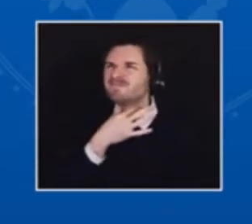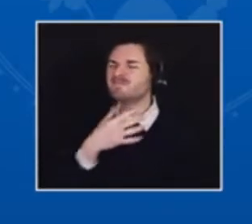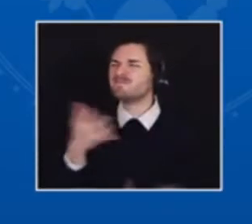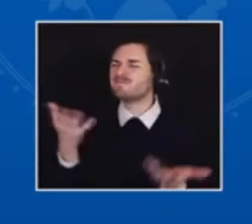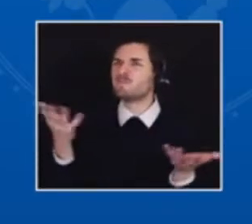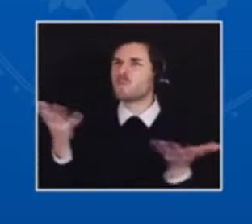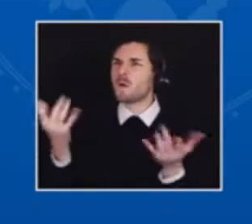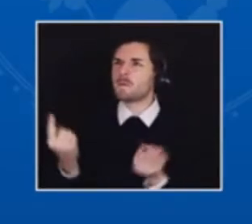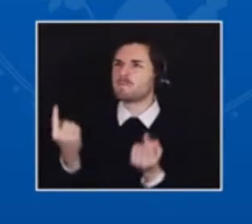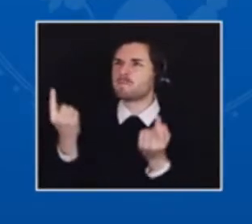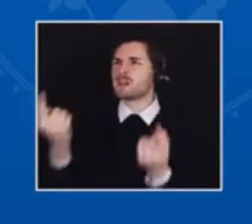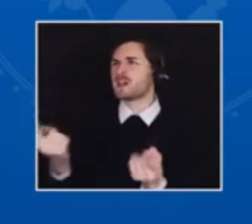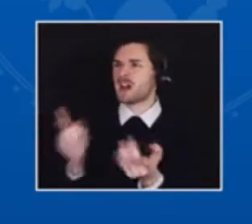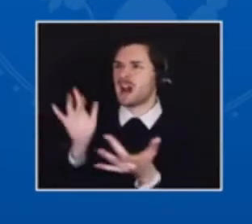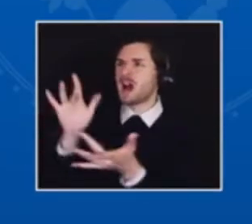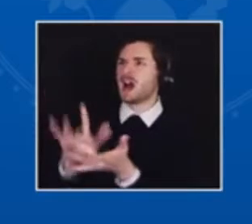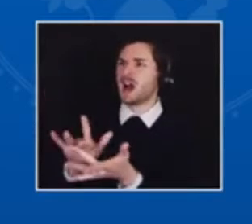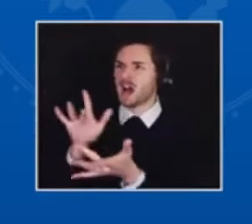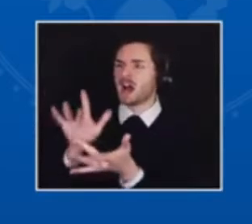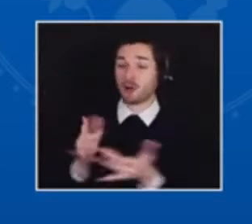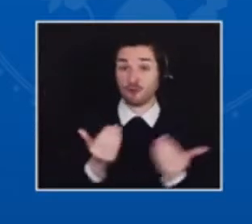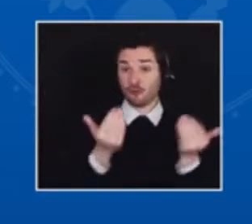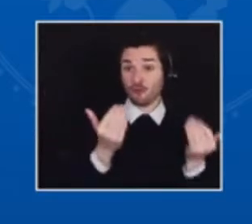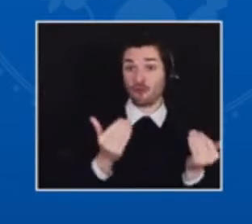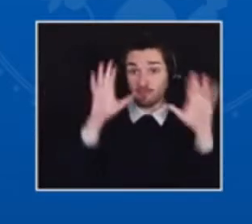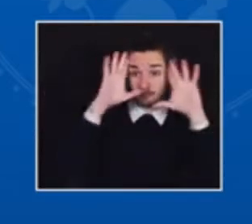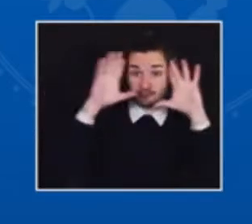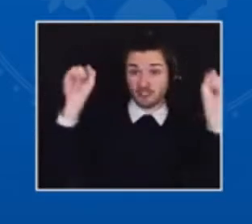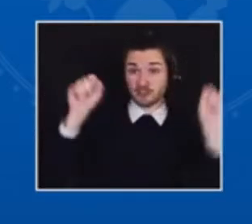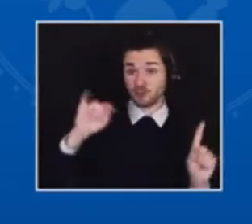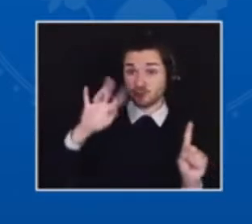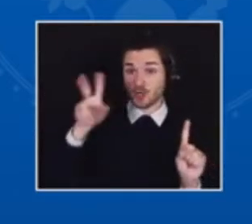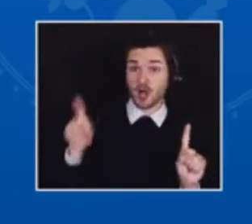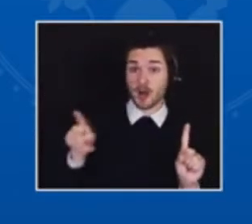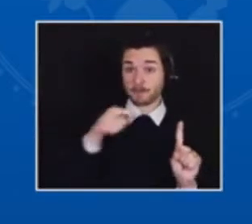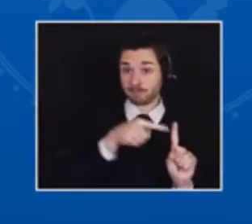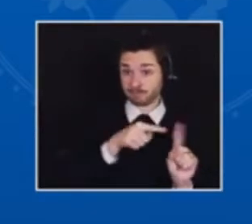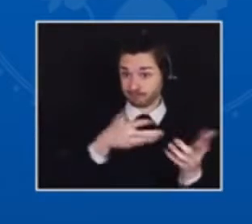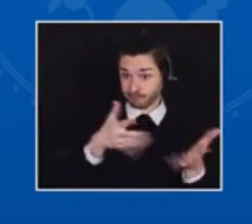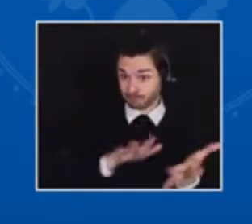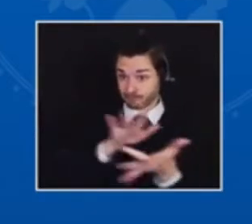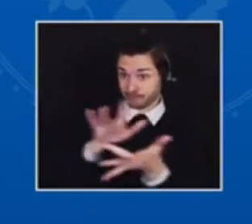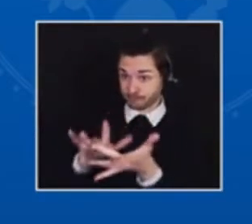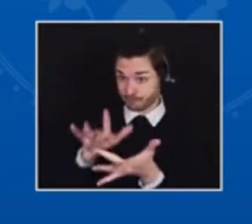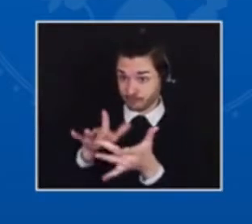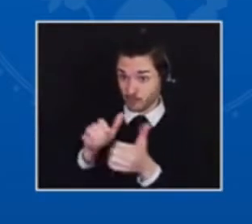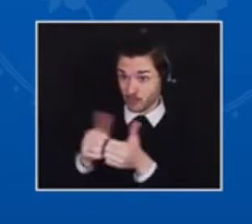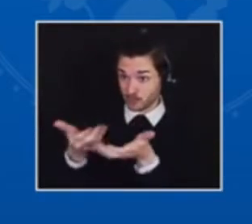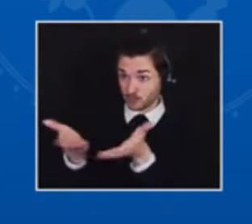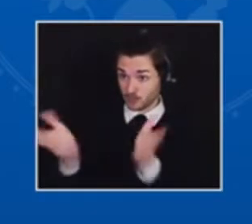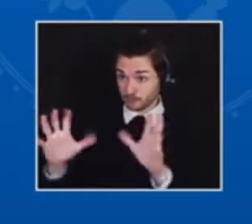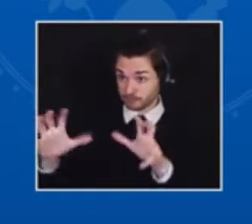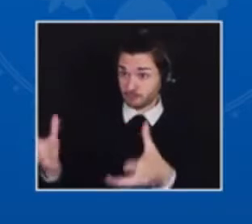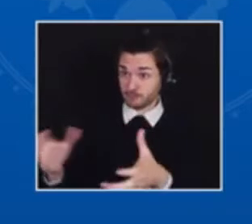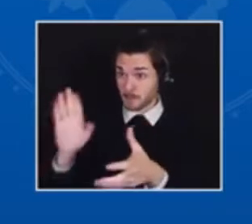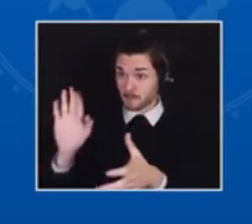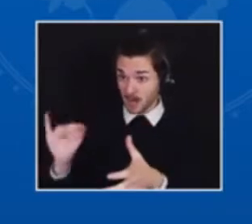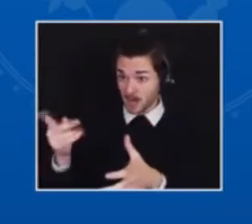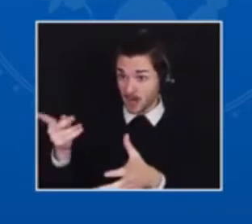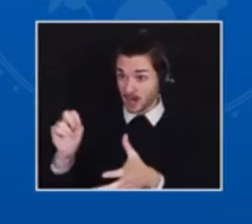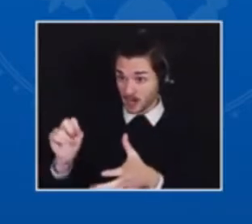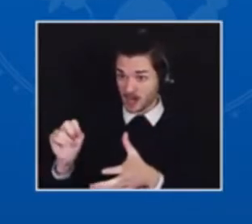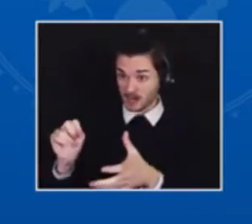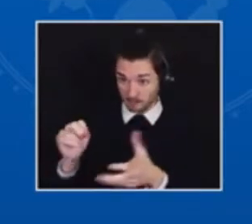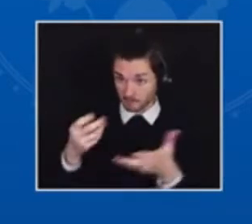what whatsoever from current Trump Administration officials and if so what has their message been to the